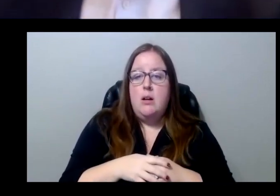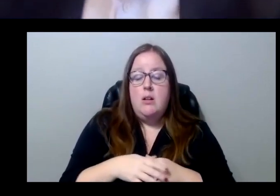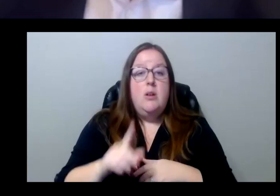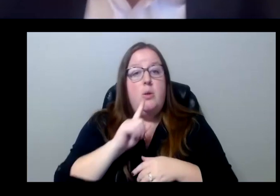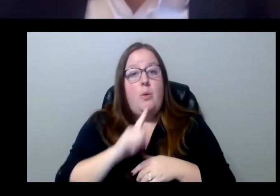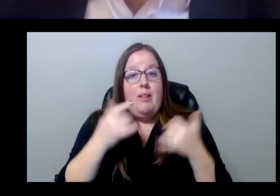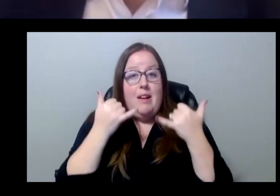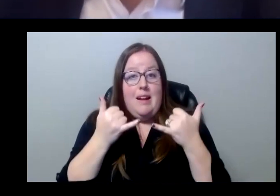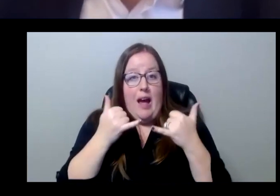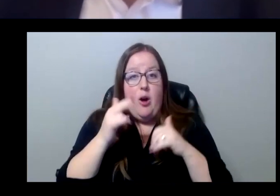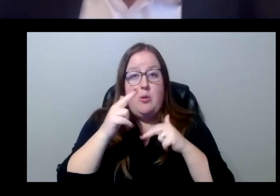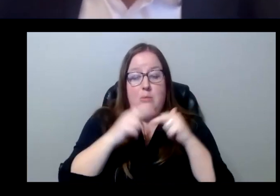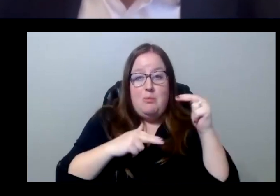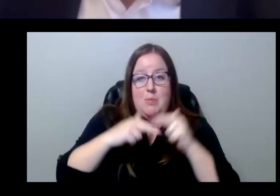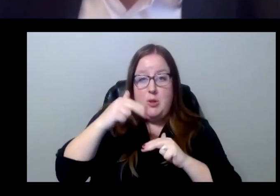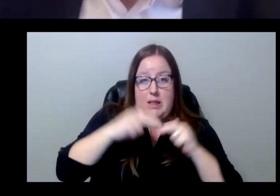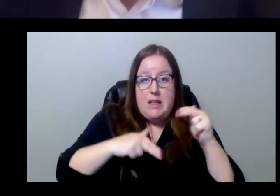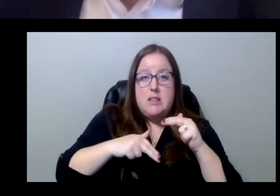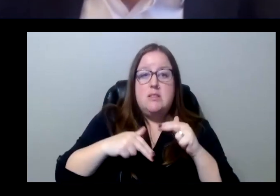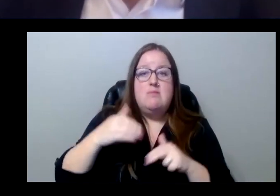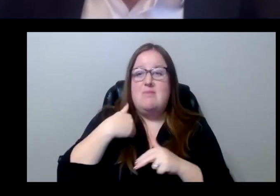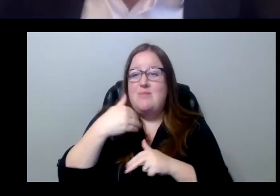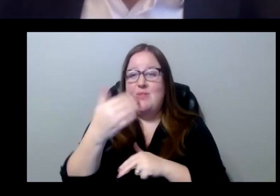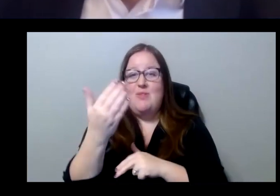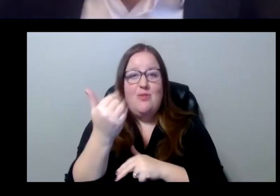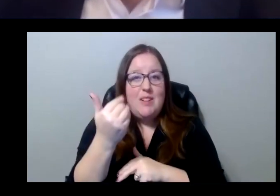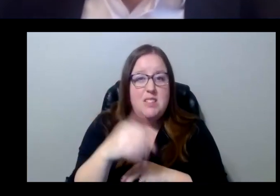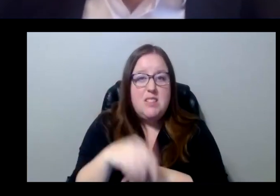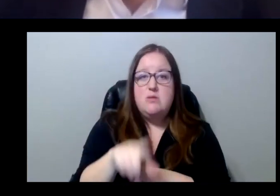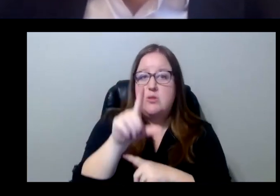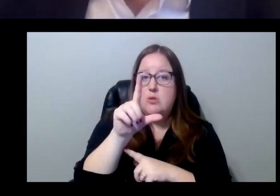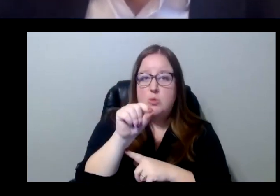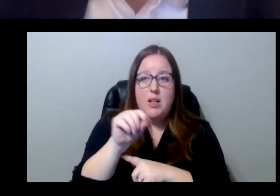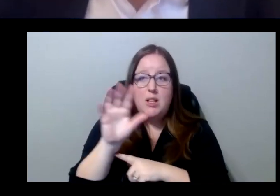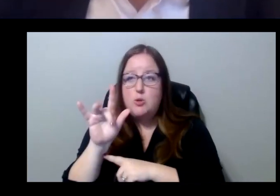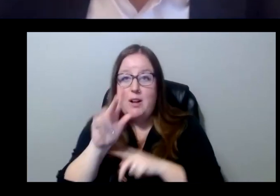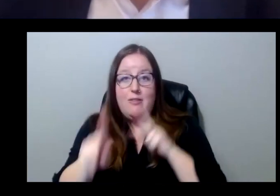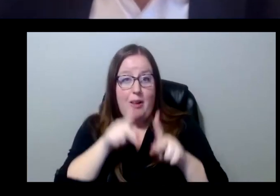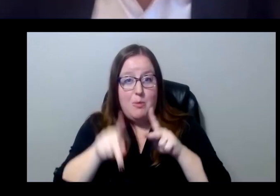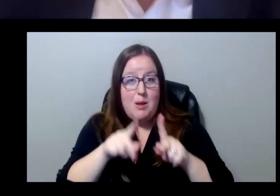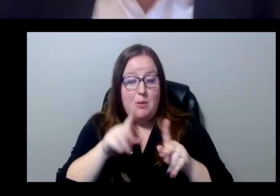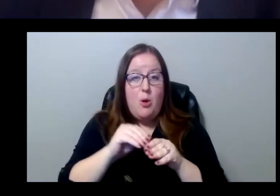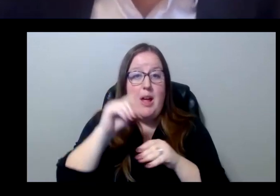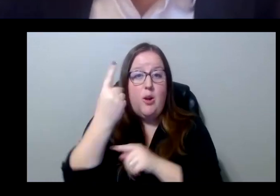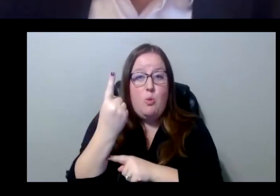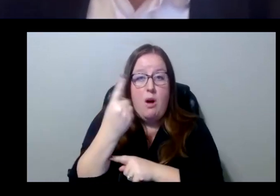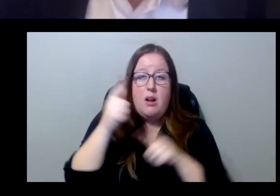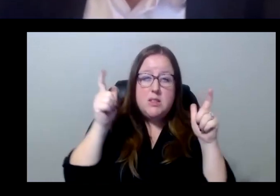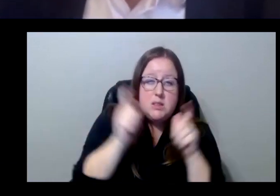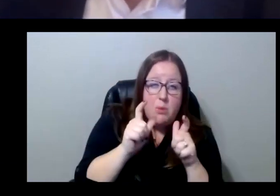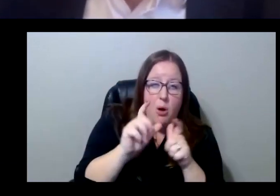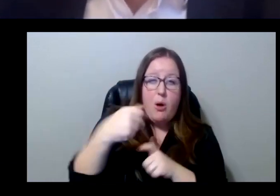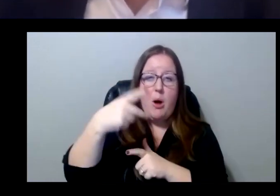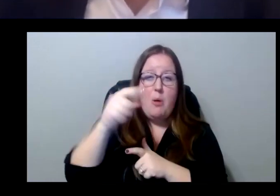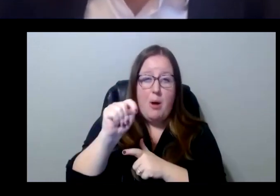set up throughout Bosnia and Herzegovina, not certainly just in Prijedor, but throughout. And then